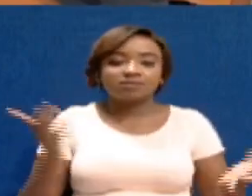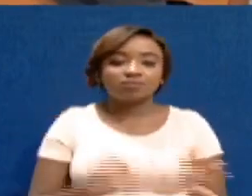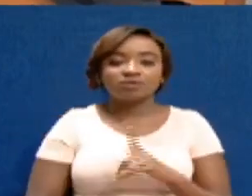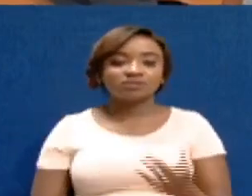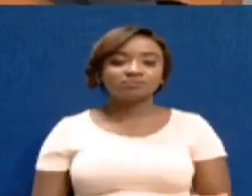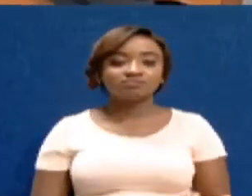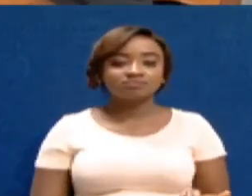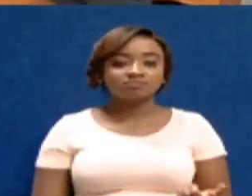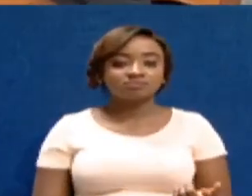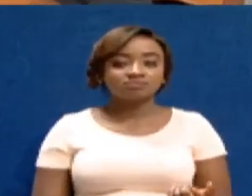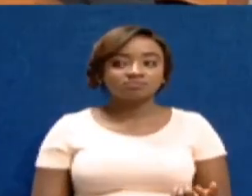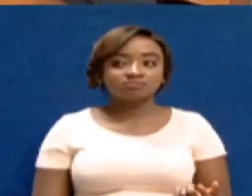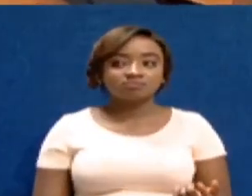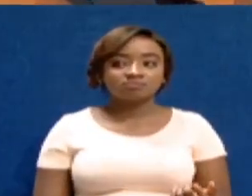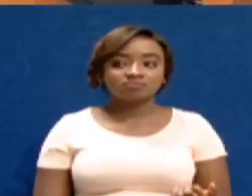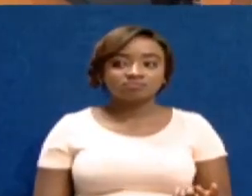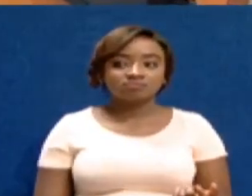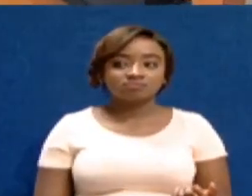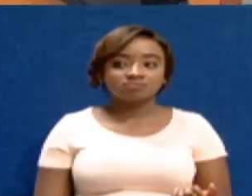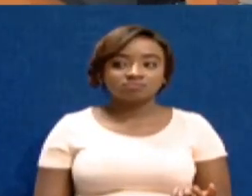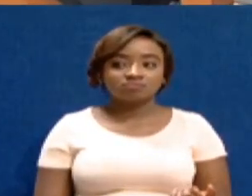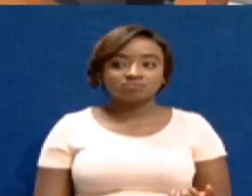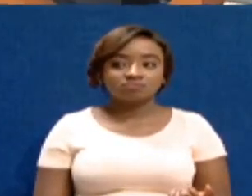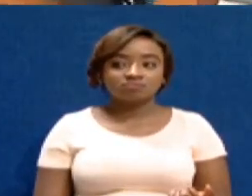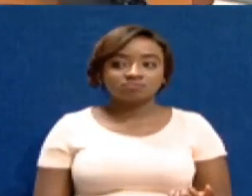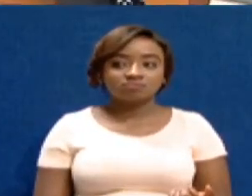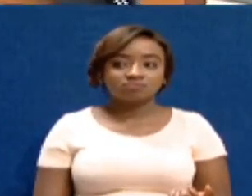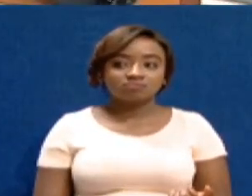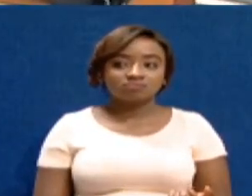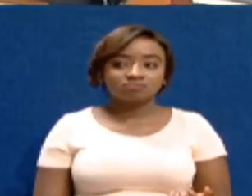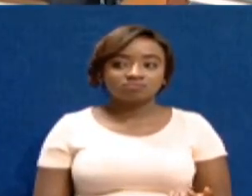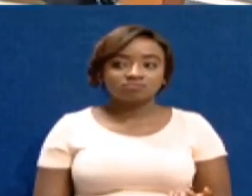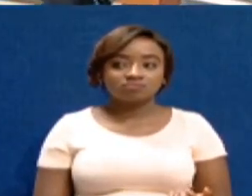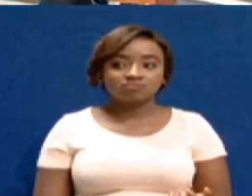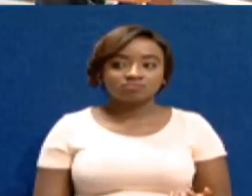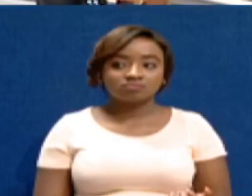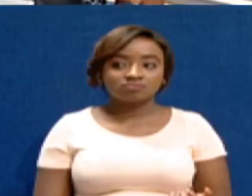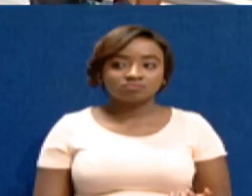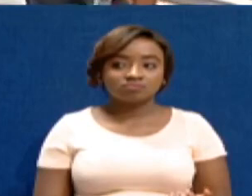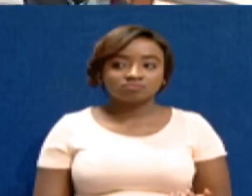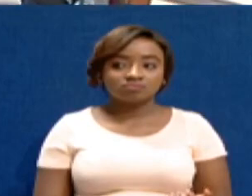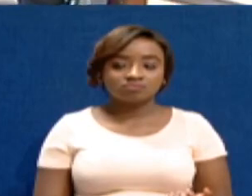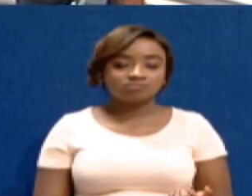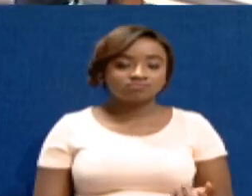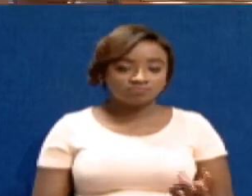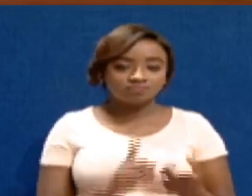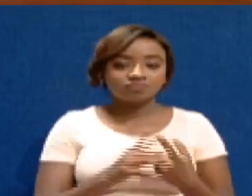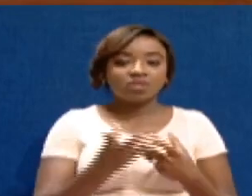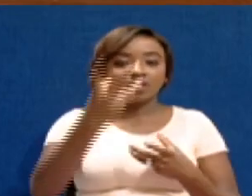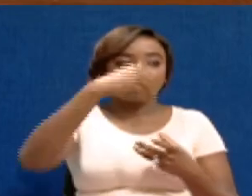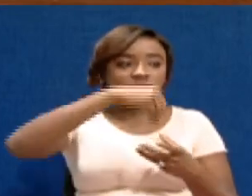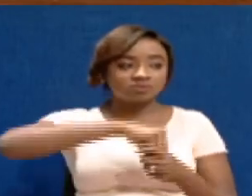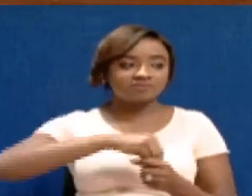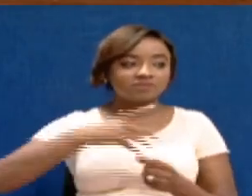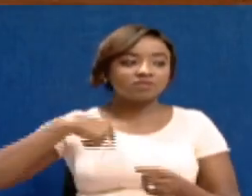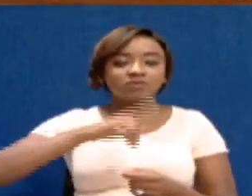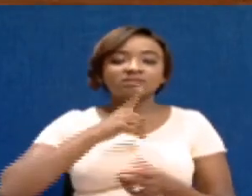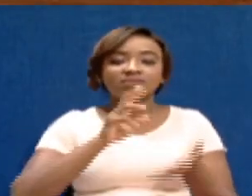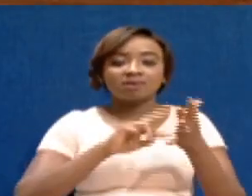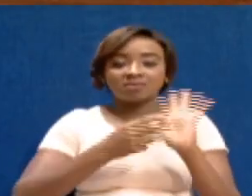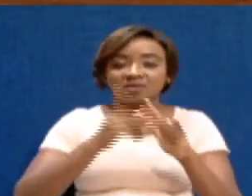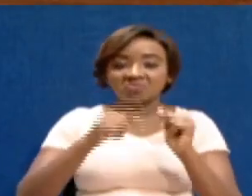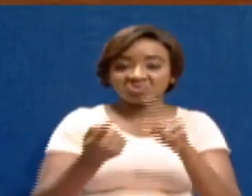was not going to be a process of talking about power sharing. Those were the three things. And even something that the president always cleared.